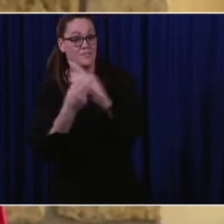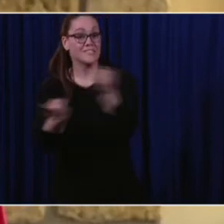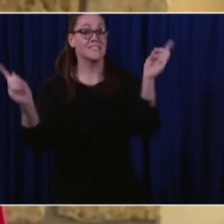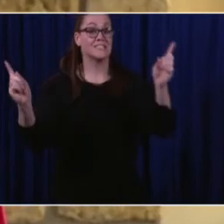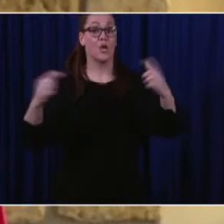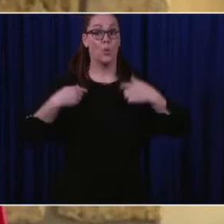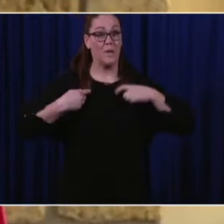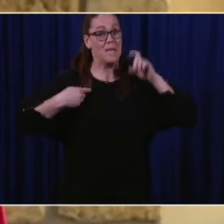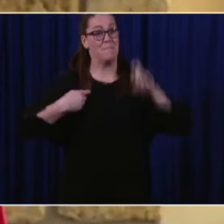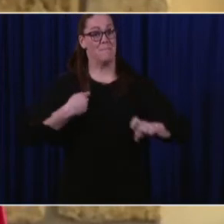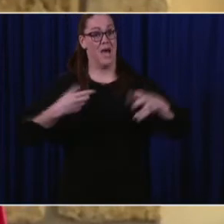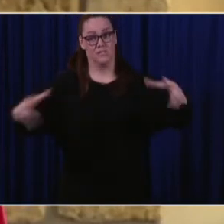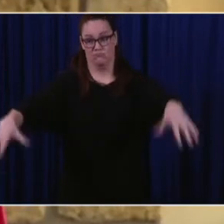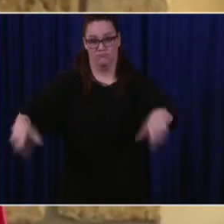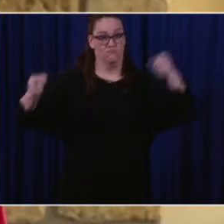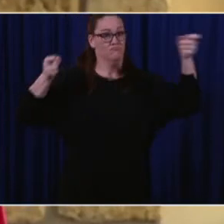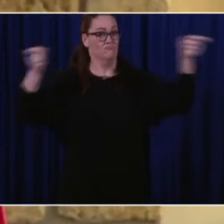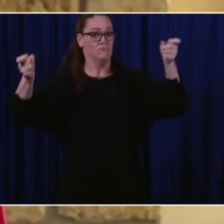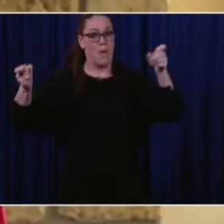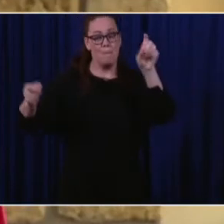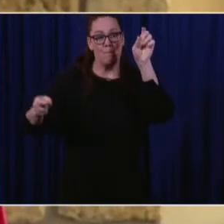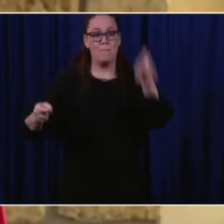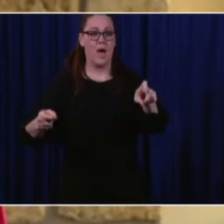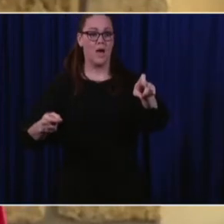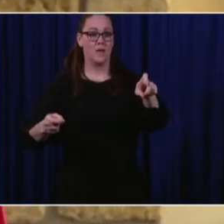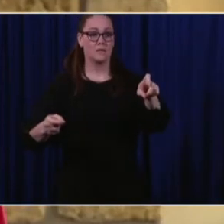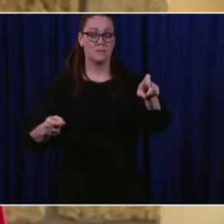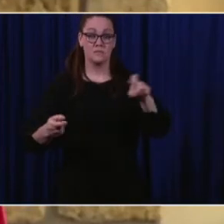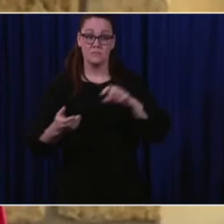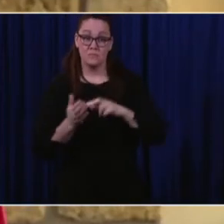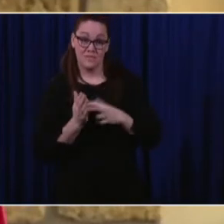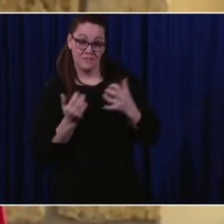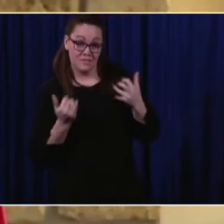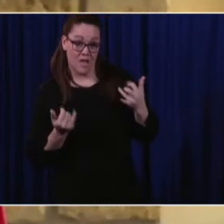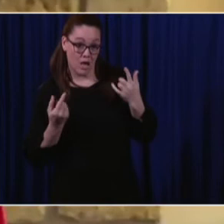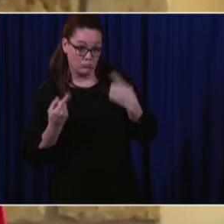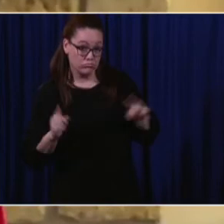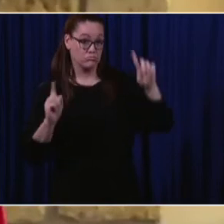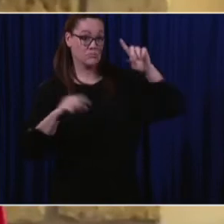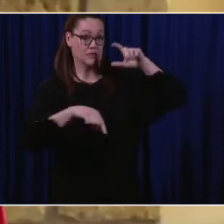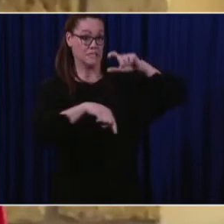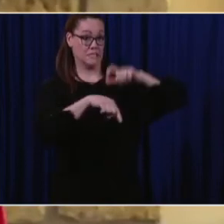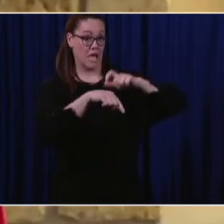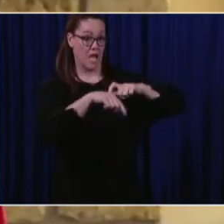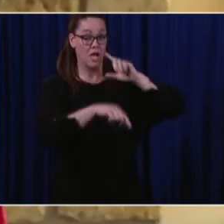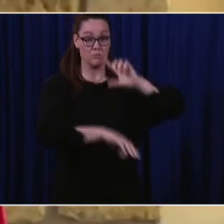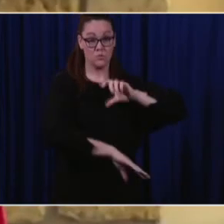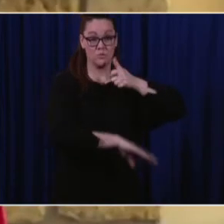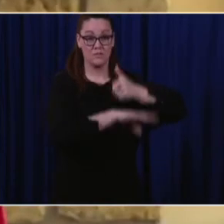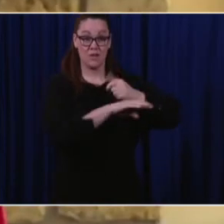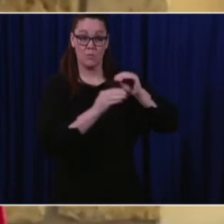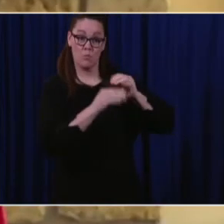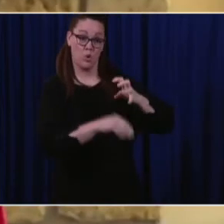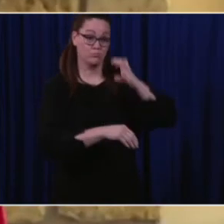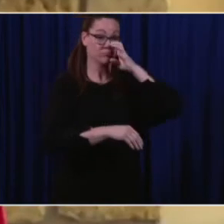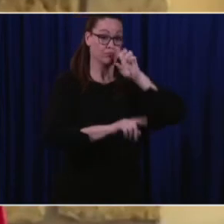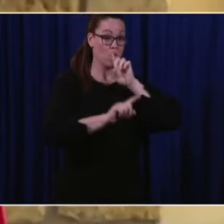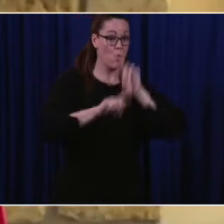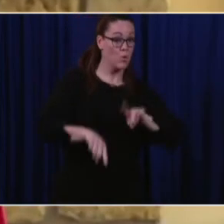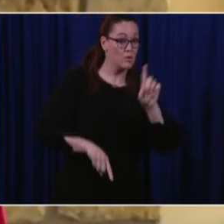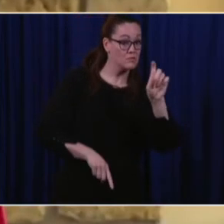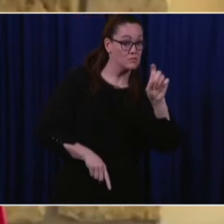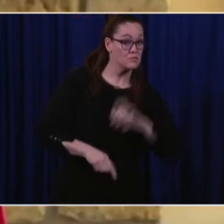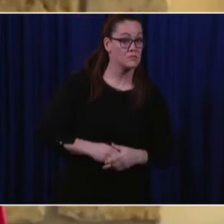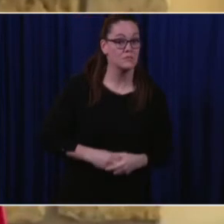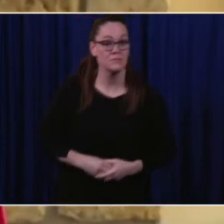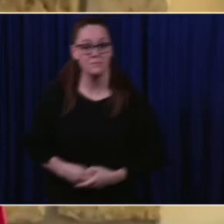not working and that stronger measures like a full stay-at-home order are needed? Well, the curfew hasn't been in very long, and I think the doctors will tell you that you